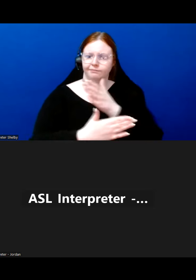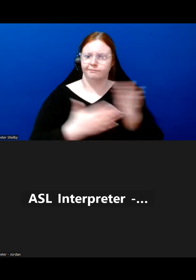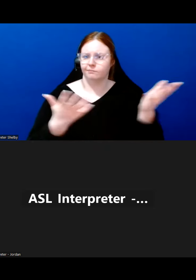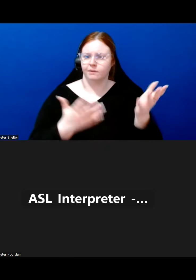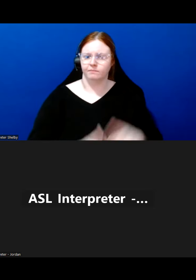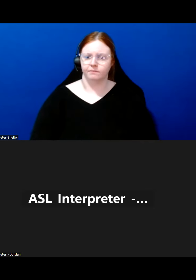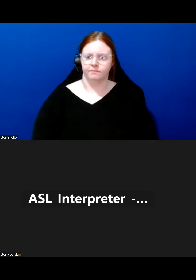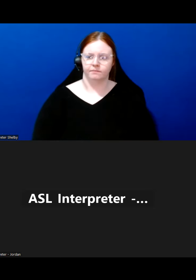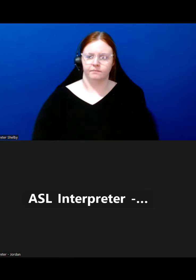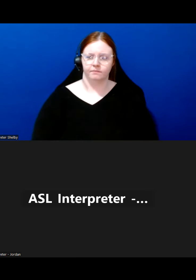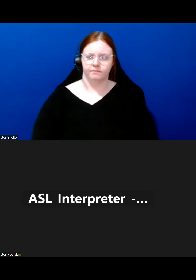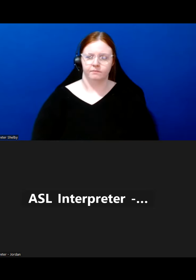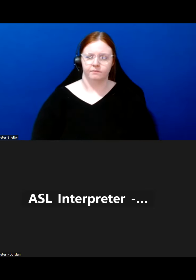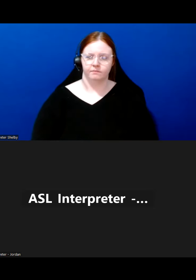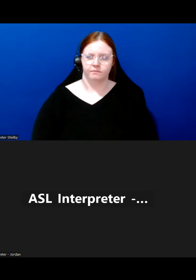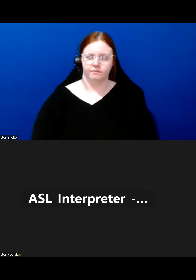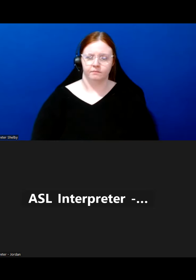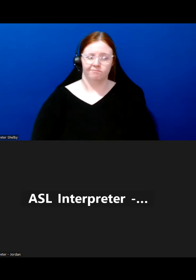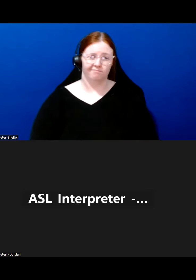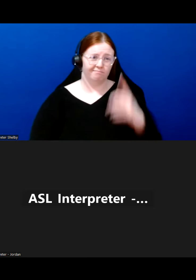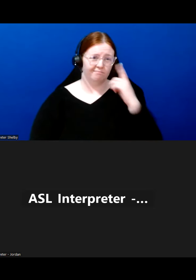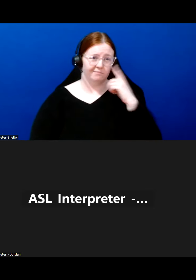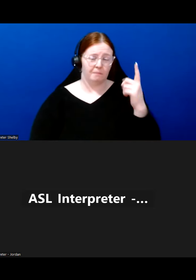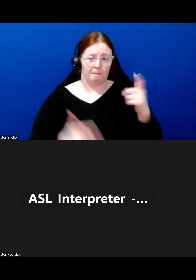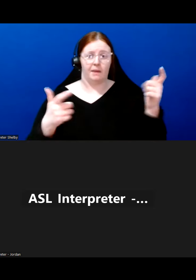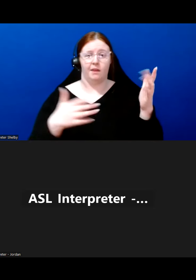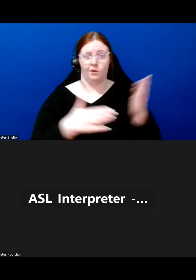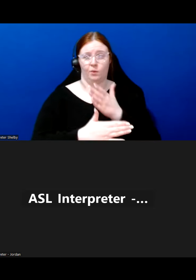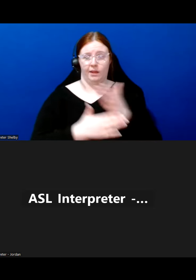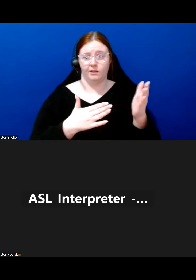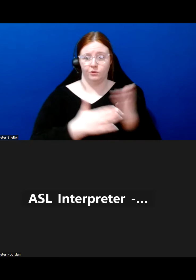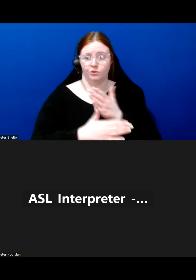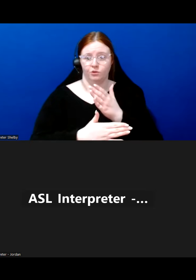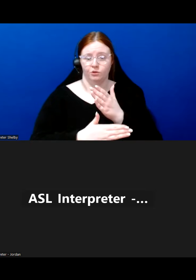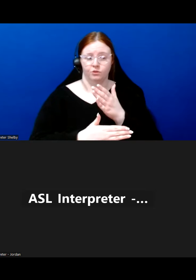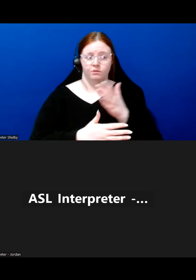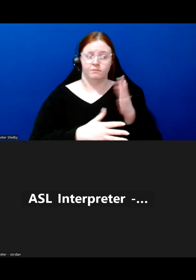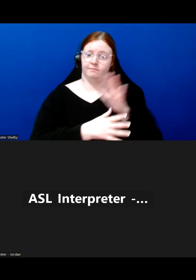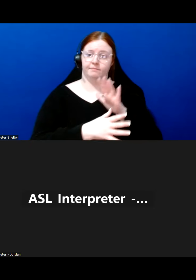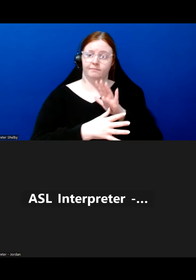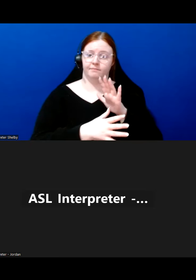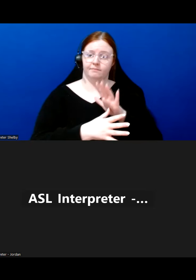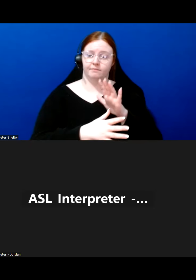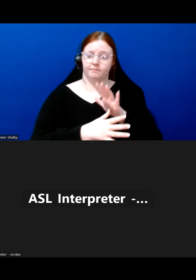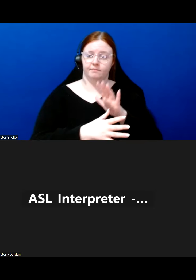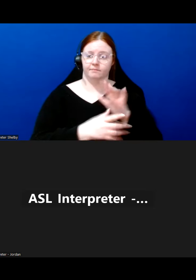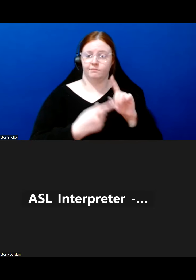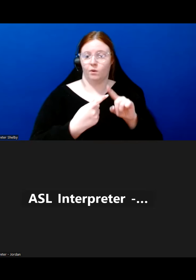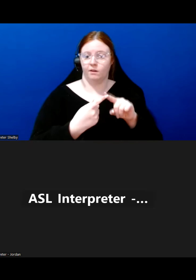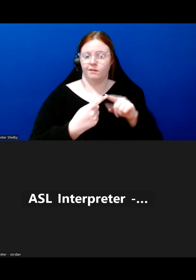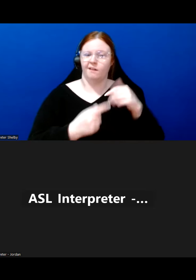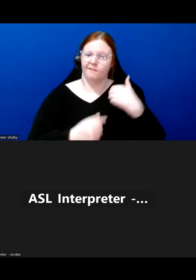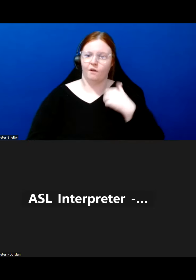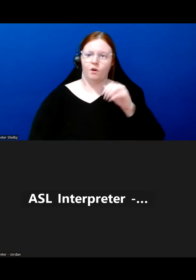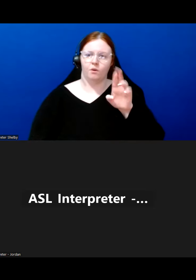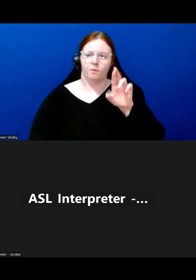I think there's a really big range of costs. Number one, because there's a lot of different brands